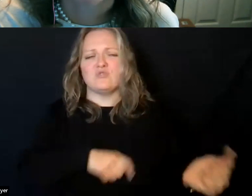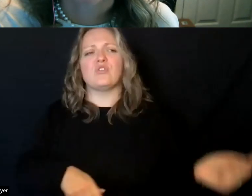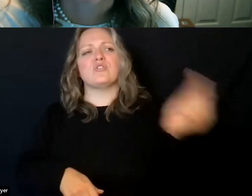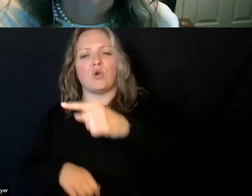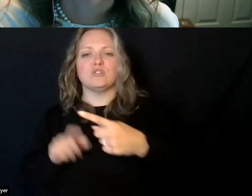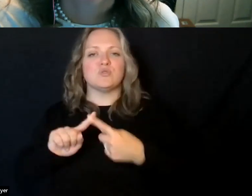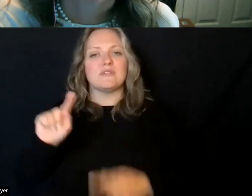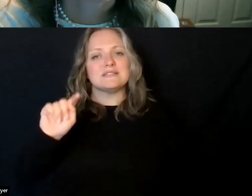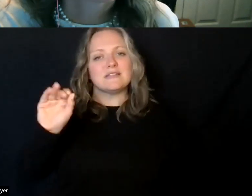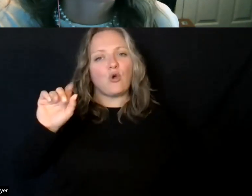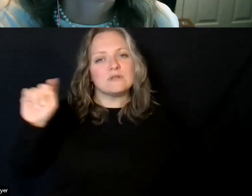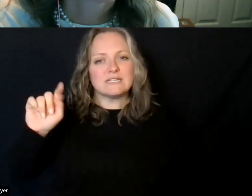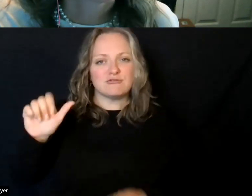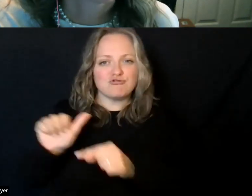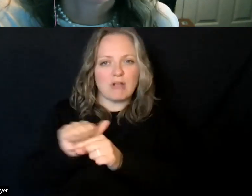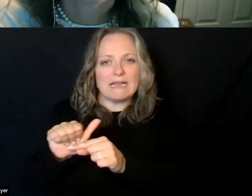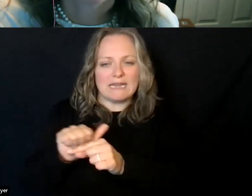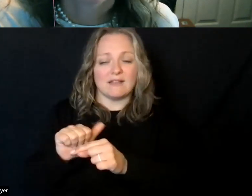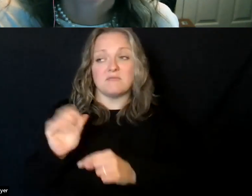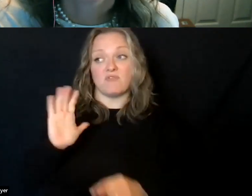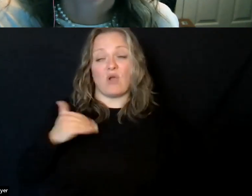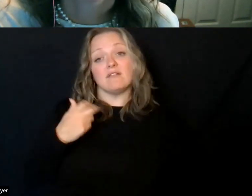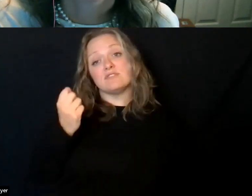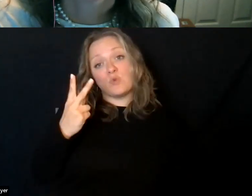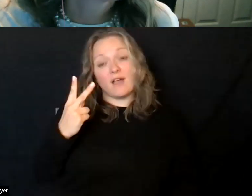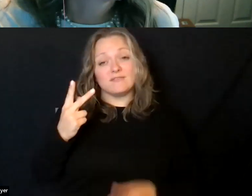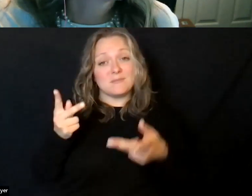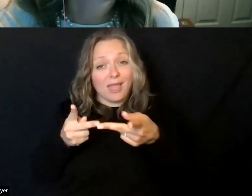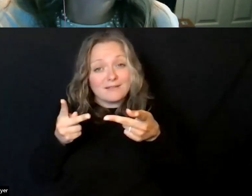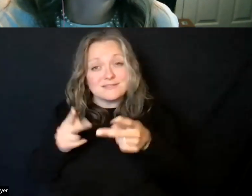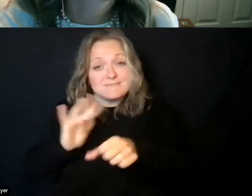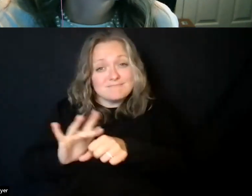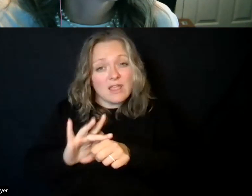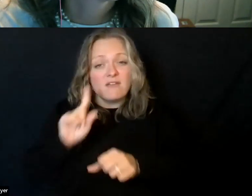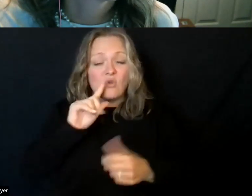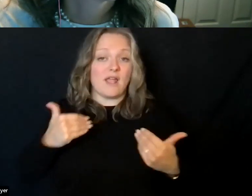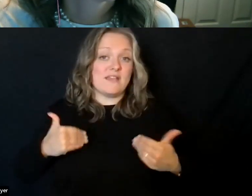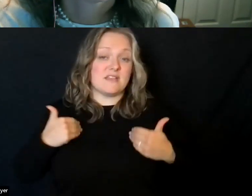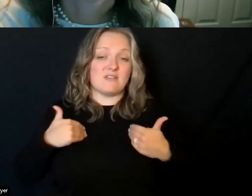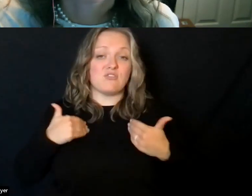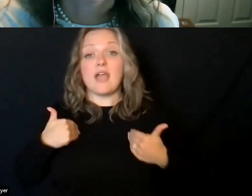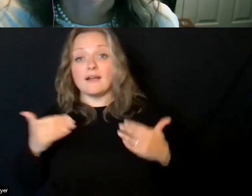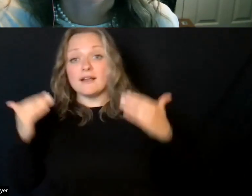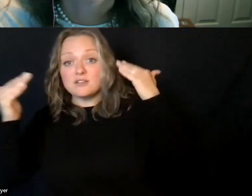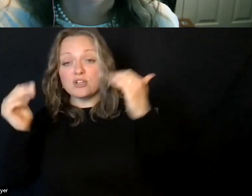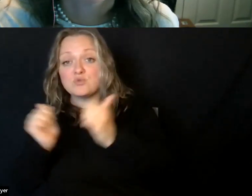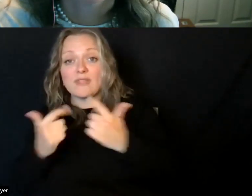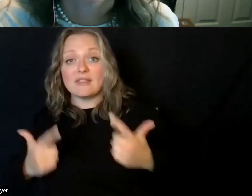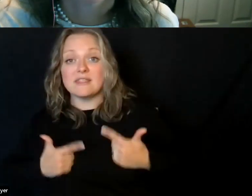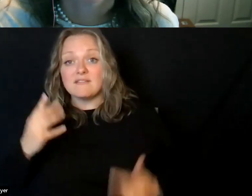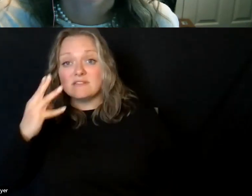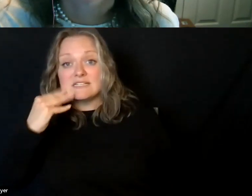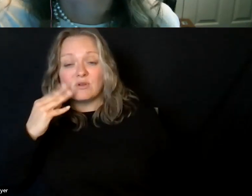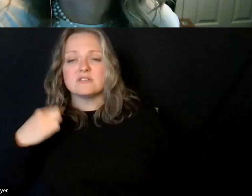trainers. There were 12 spots for youth or young adults with lived experience. We're not capping